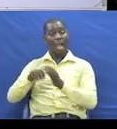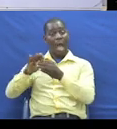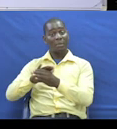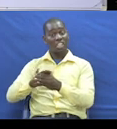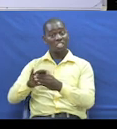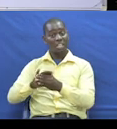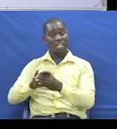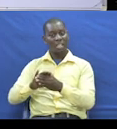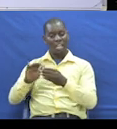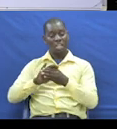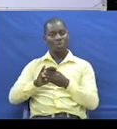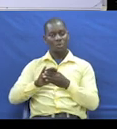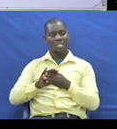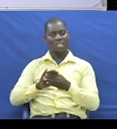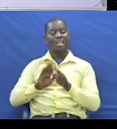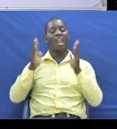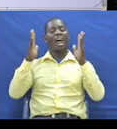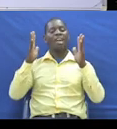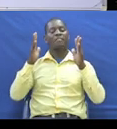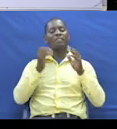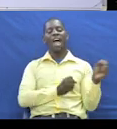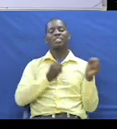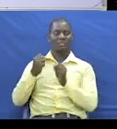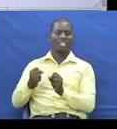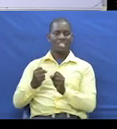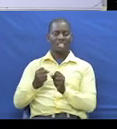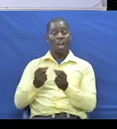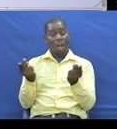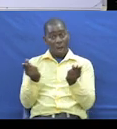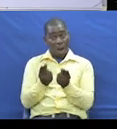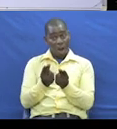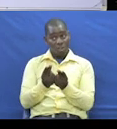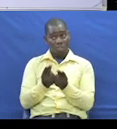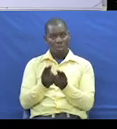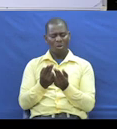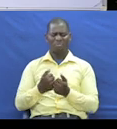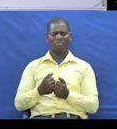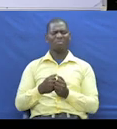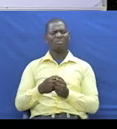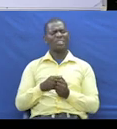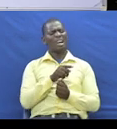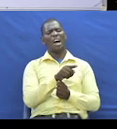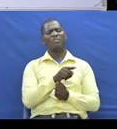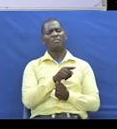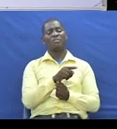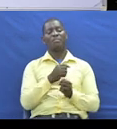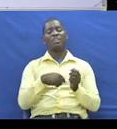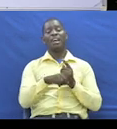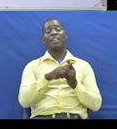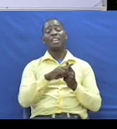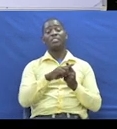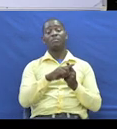the applications in today's life's activities. But these isotopes has also some negative